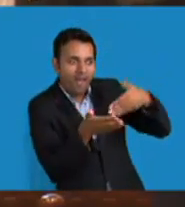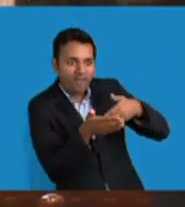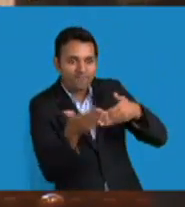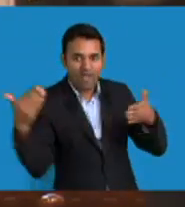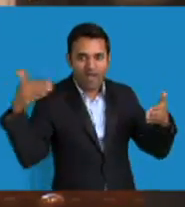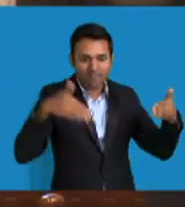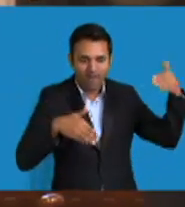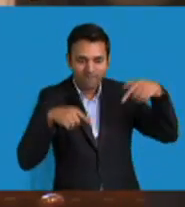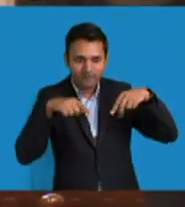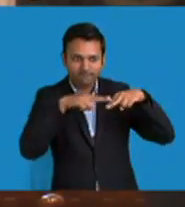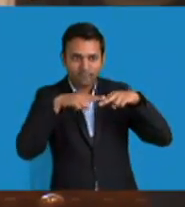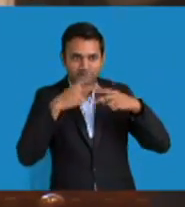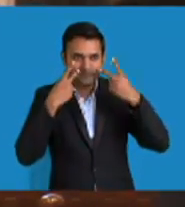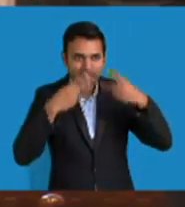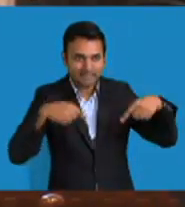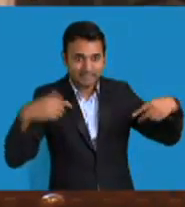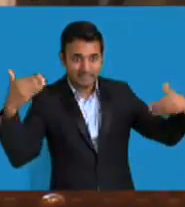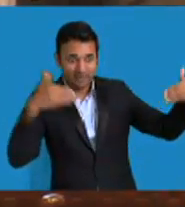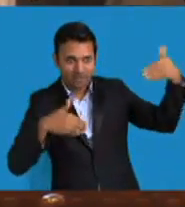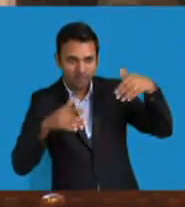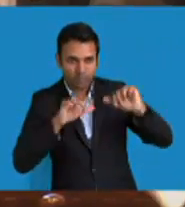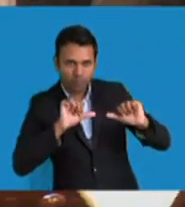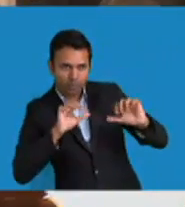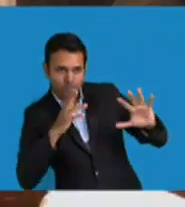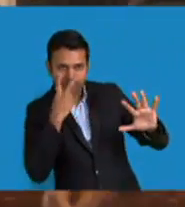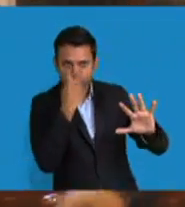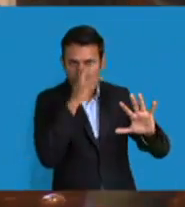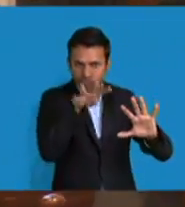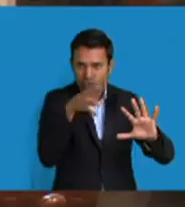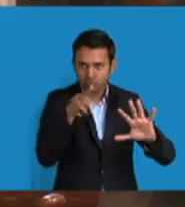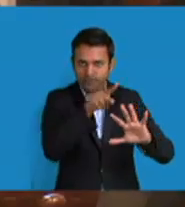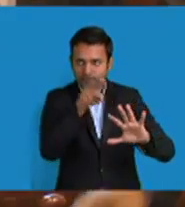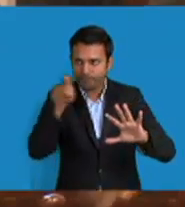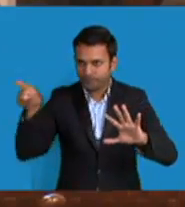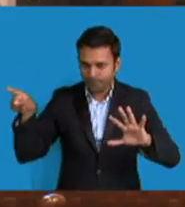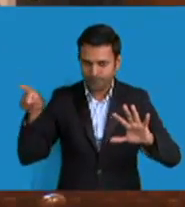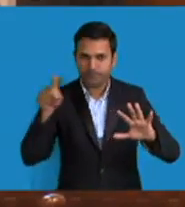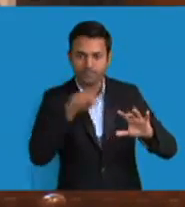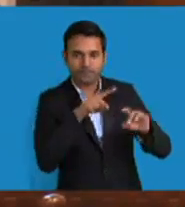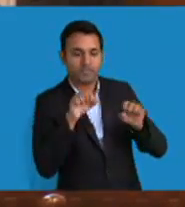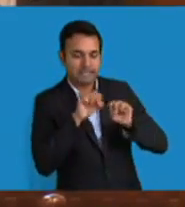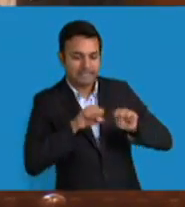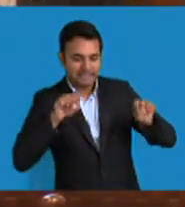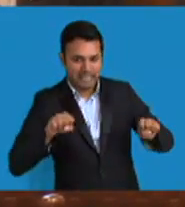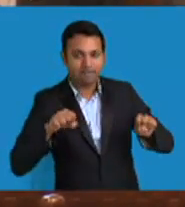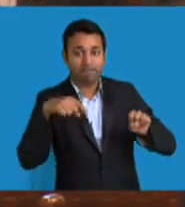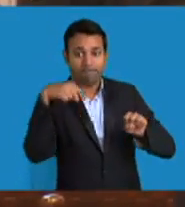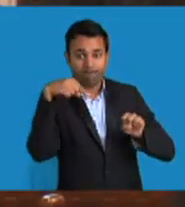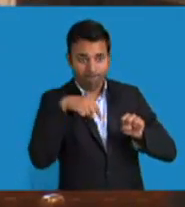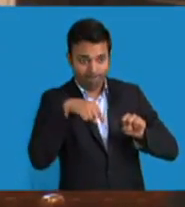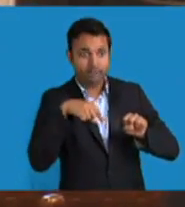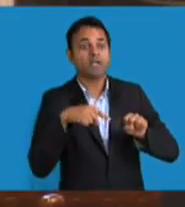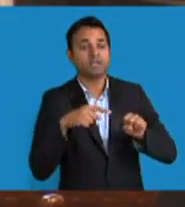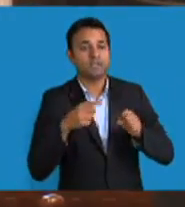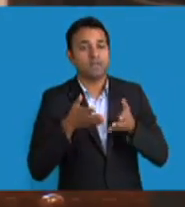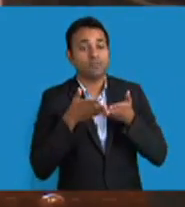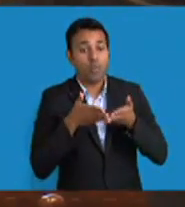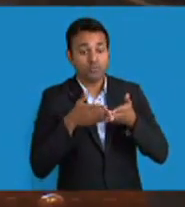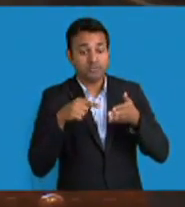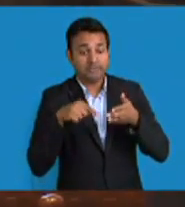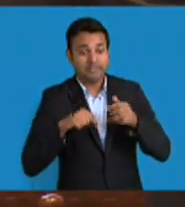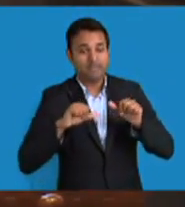analysis of the Vessel Monitoring System, or VMS. This is able to identify